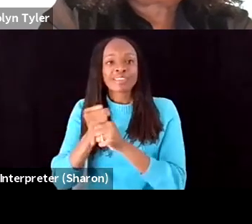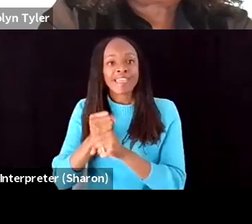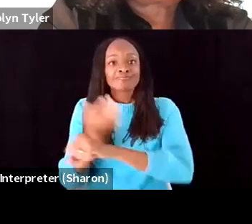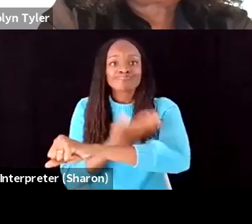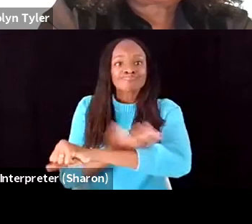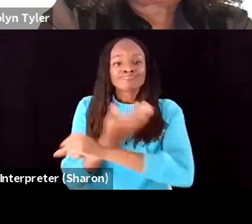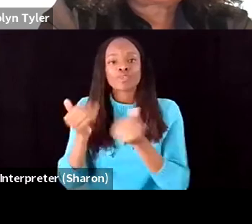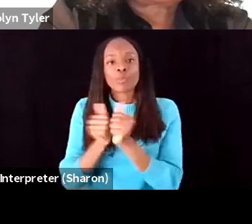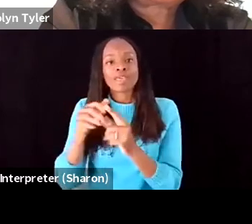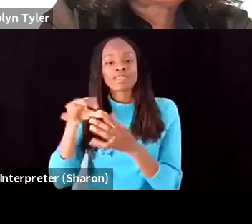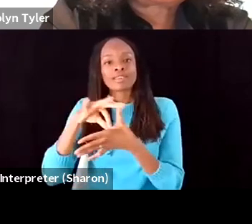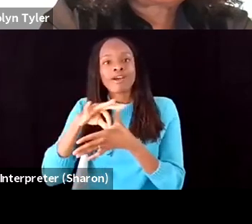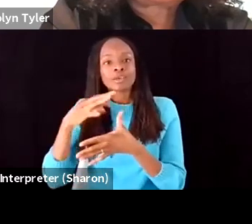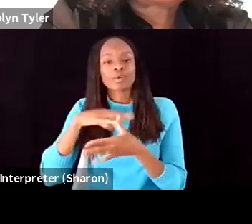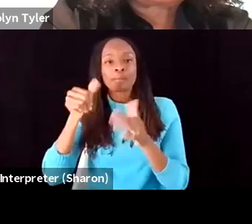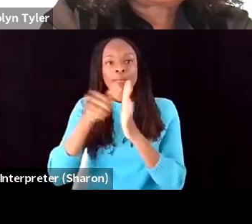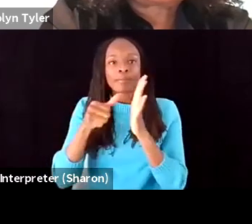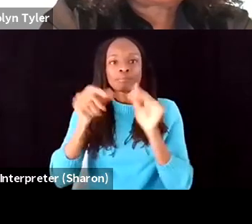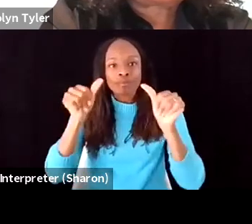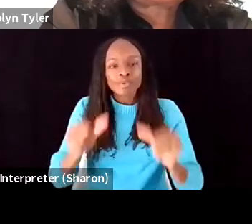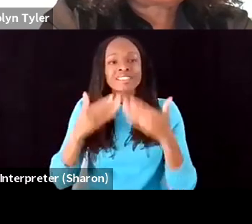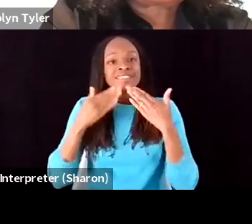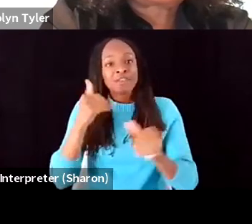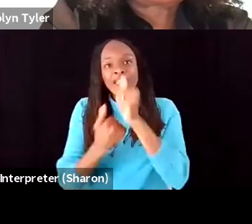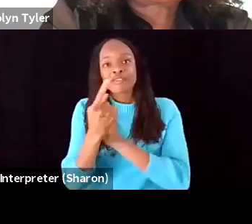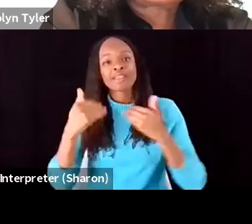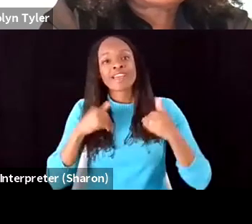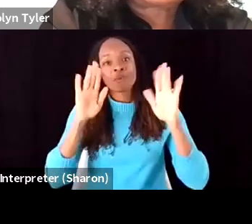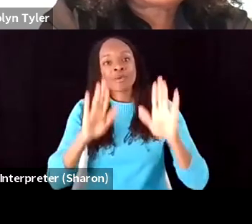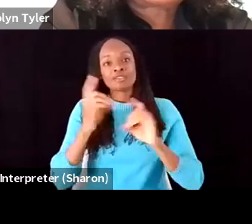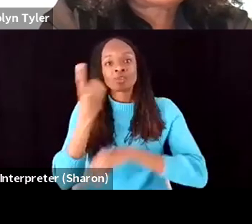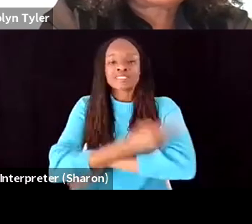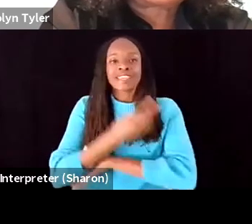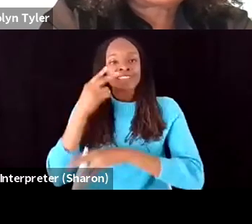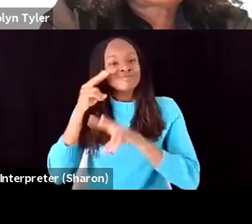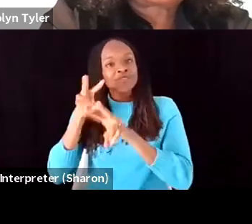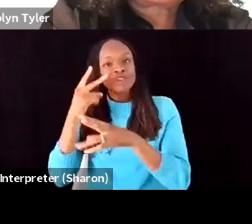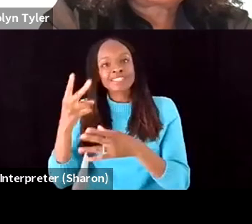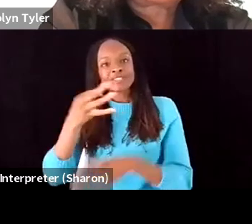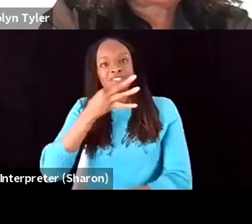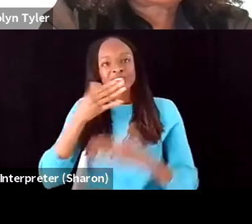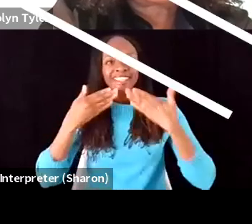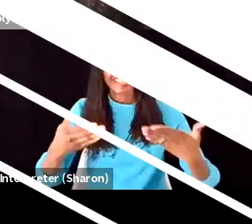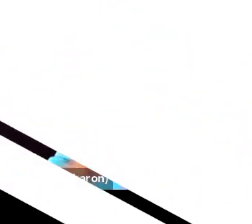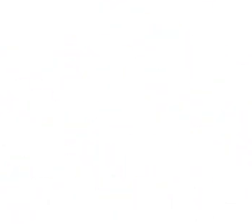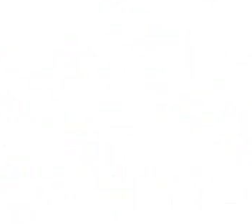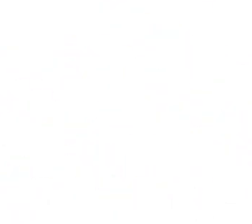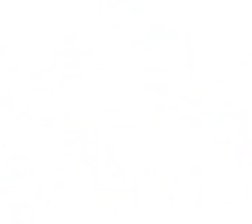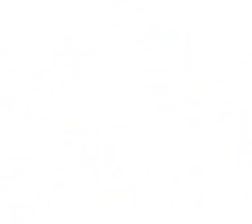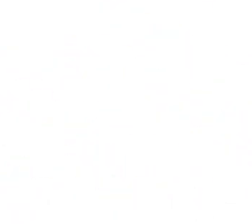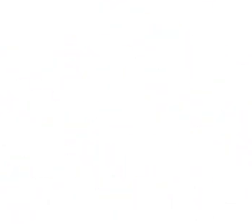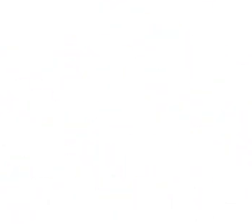posting. And thank you, everybody, again. Have a wonderful day, and we look forward to seeing you soon. Thanks. Thank